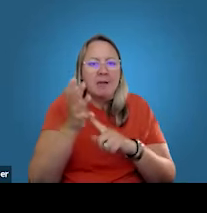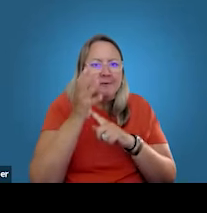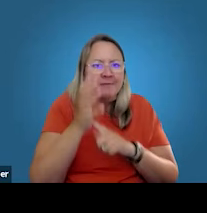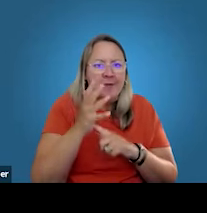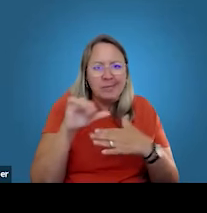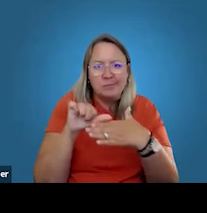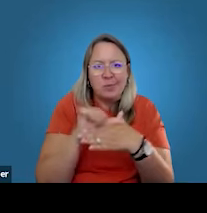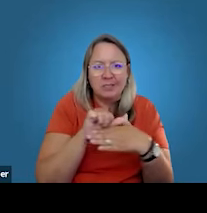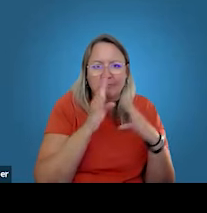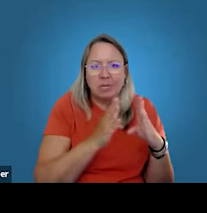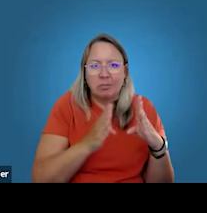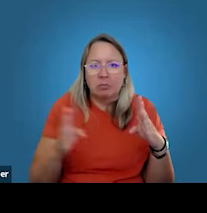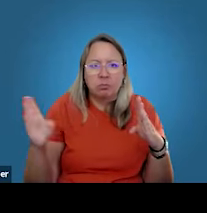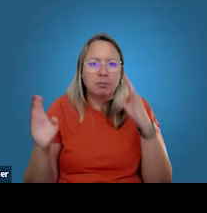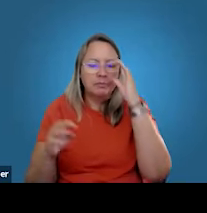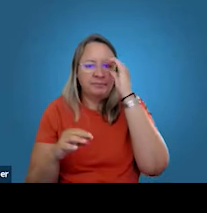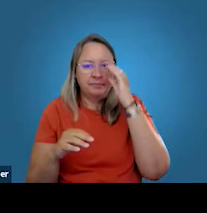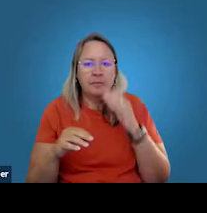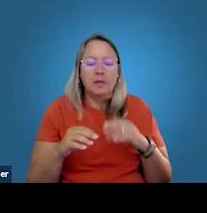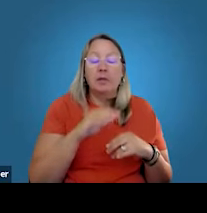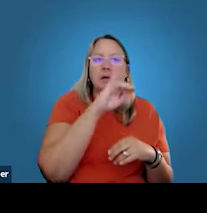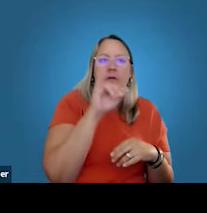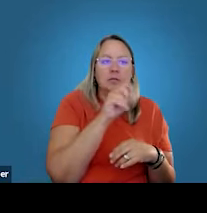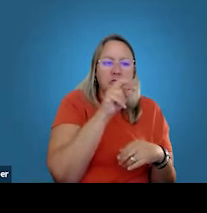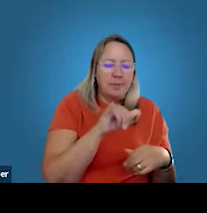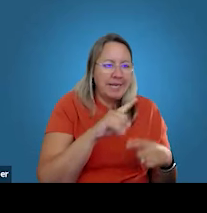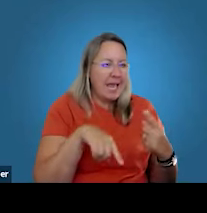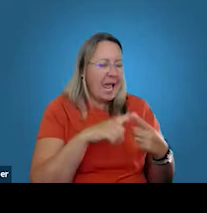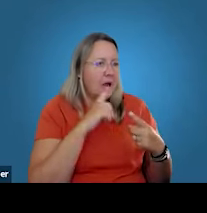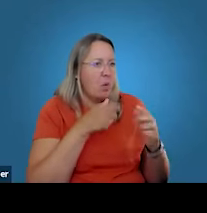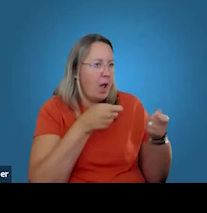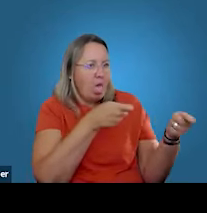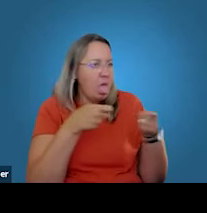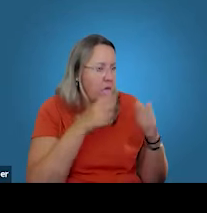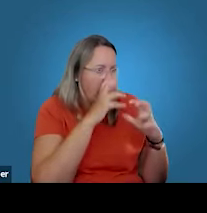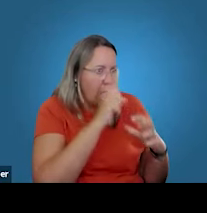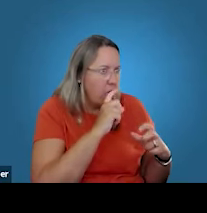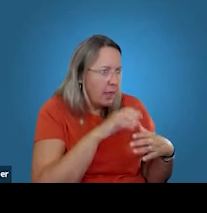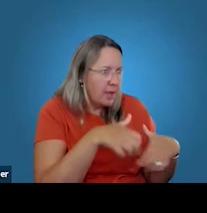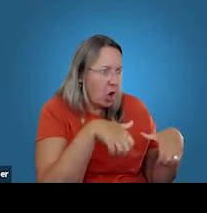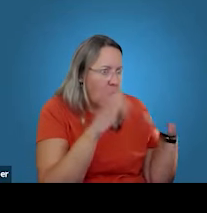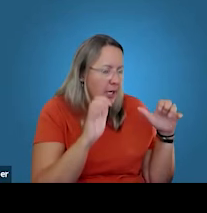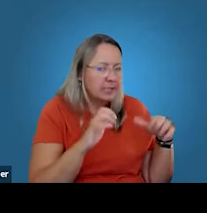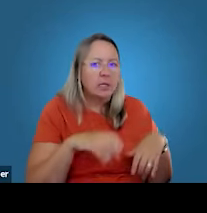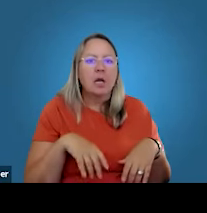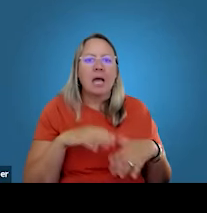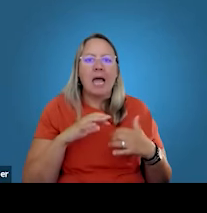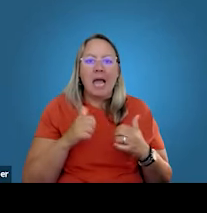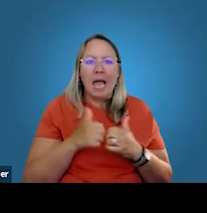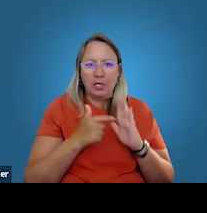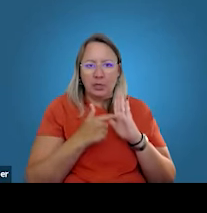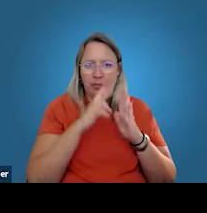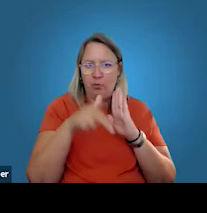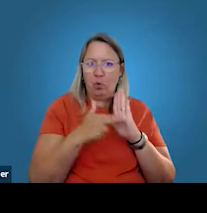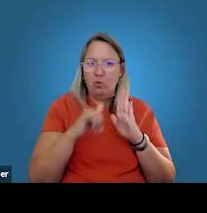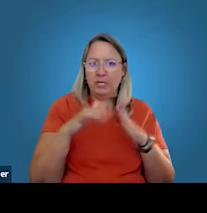part of it. So we're going to take you through that point of jeopardy. How do you lean into your end audience's problem? character building. How do you show the role that